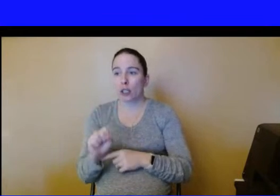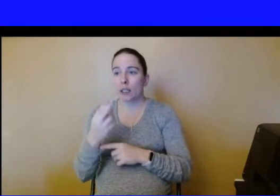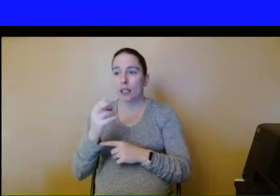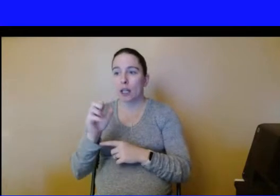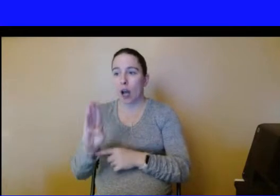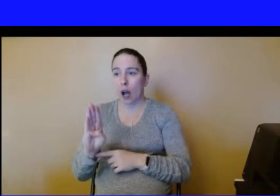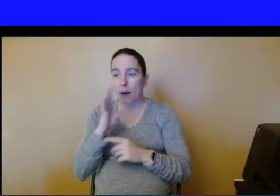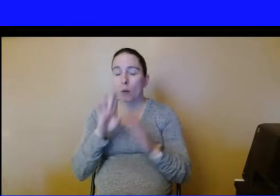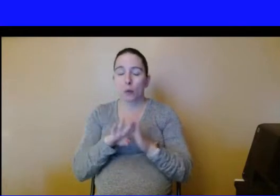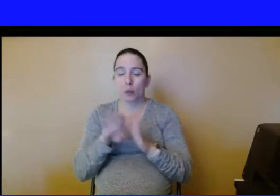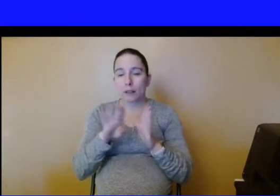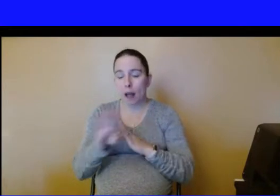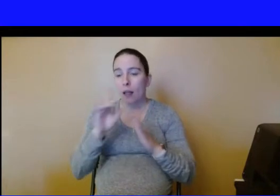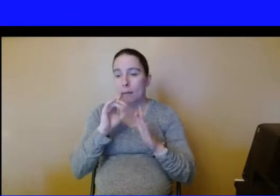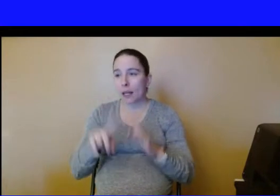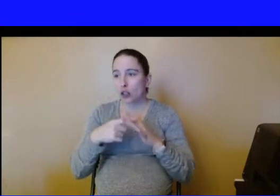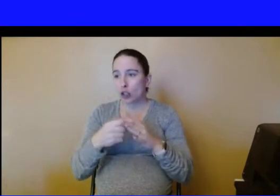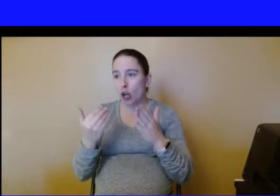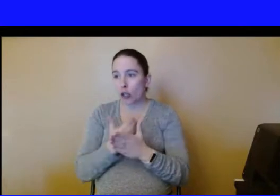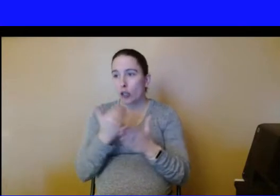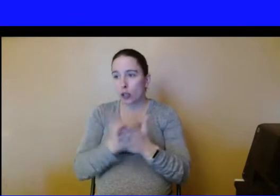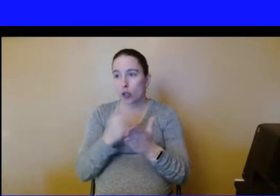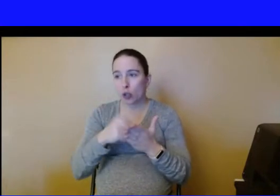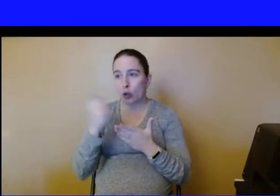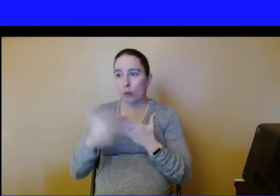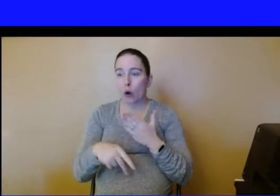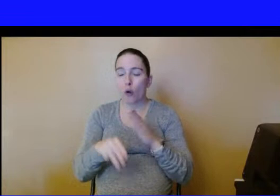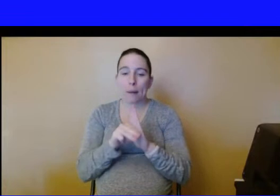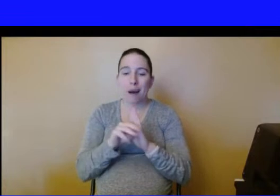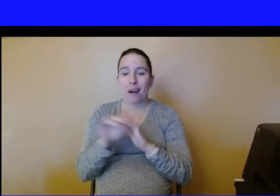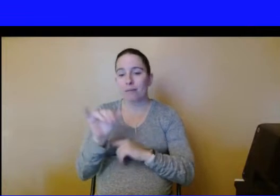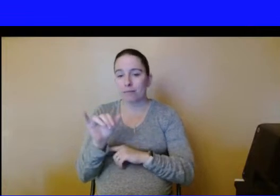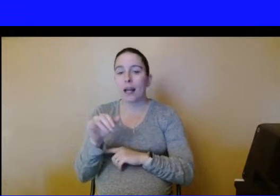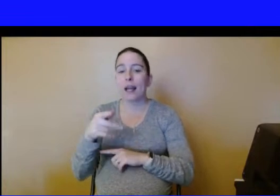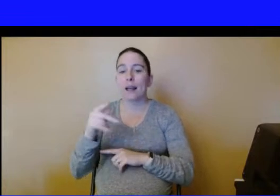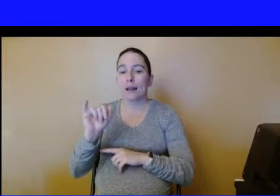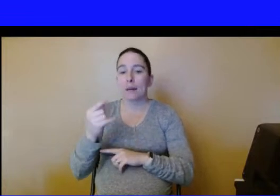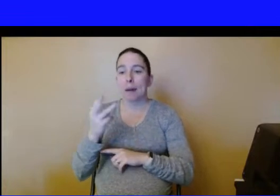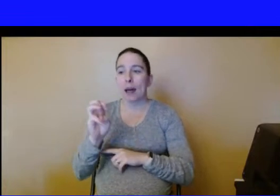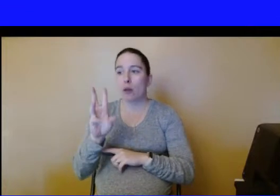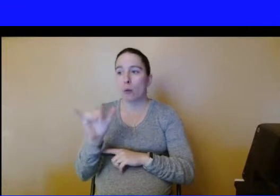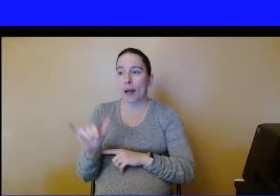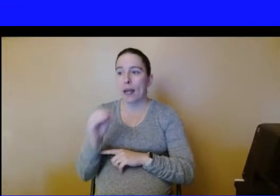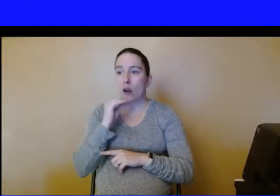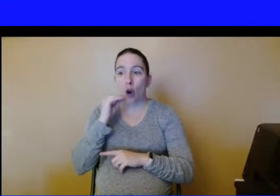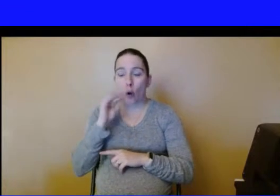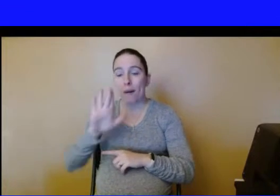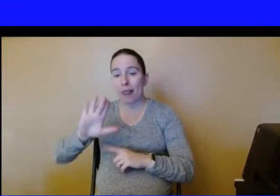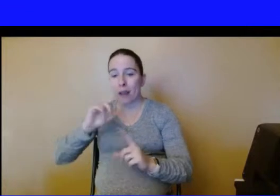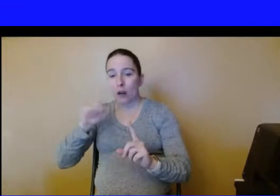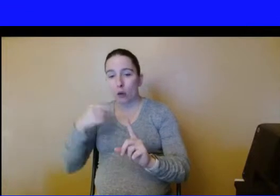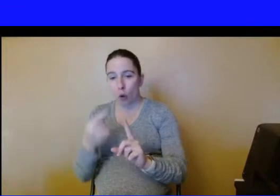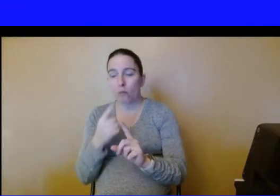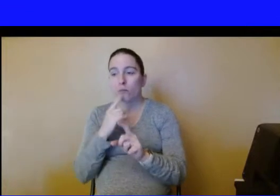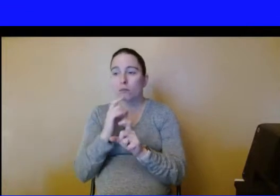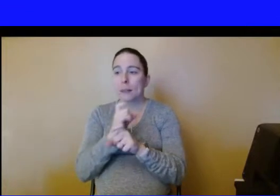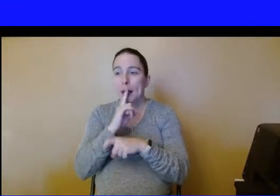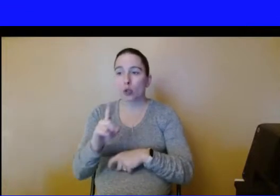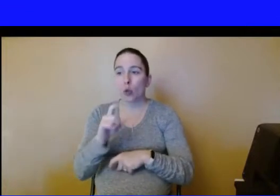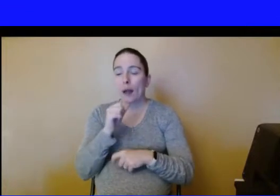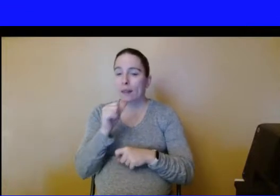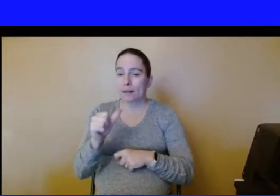maintain small caseloads and offer flexible interventions where frequency, duration, and intensity is tailored to match